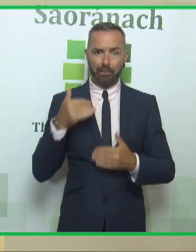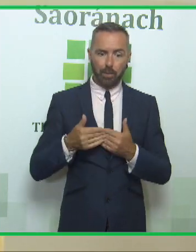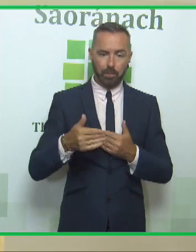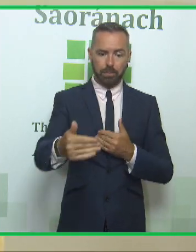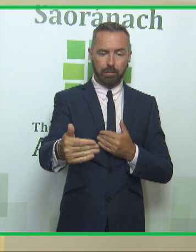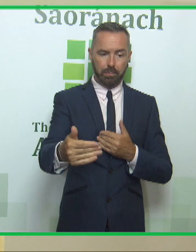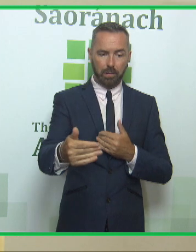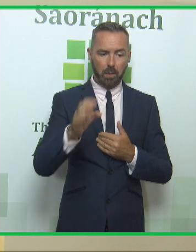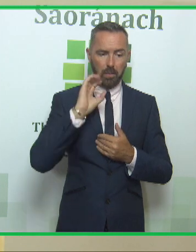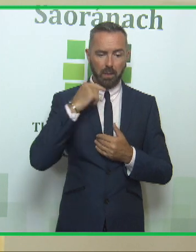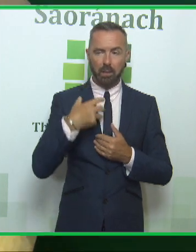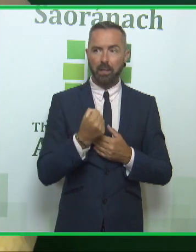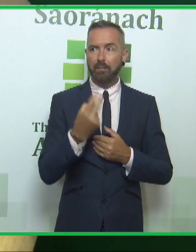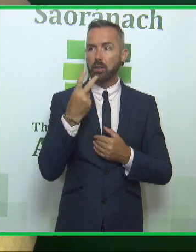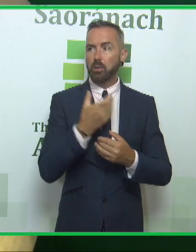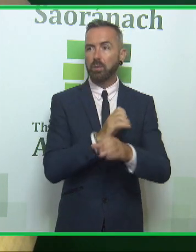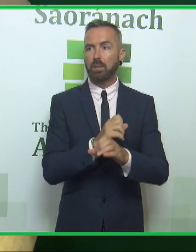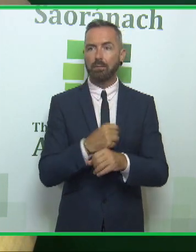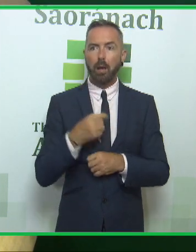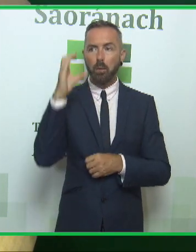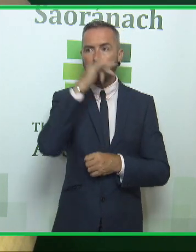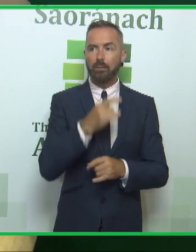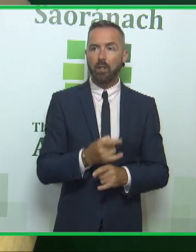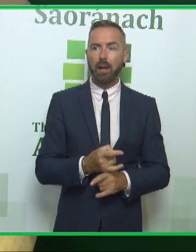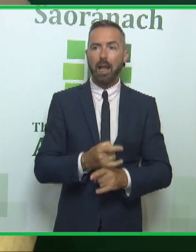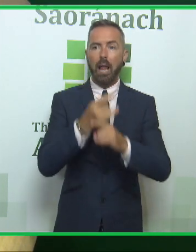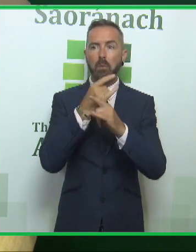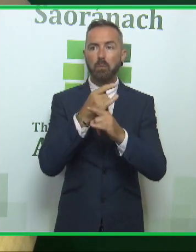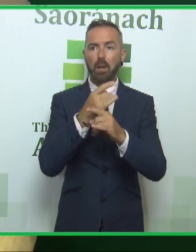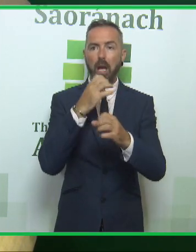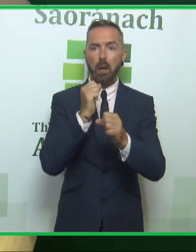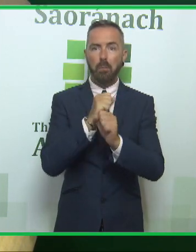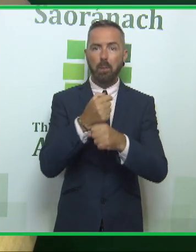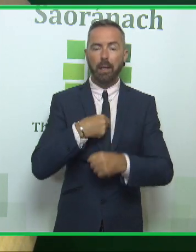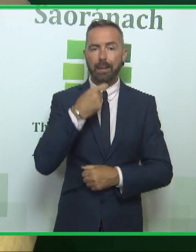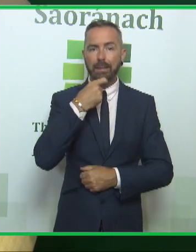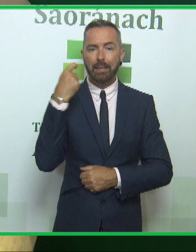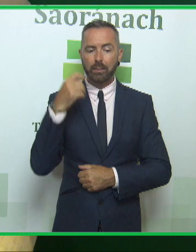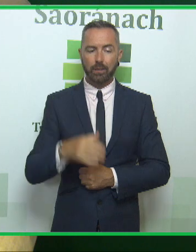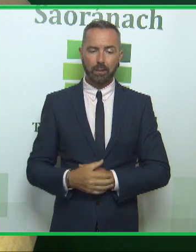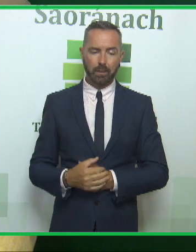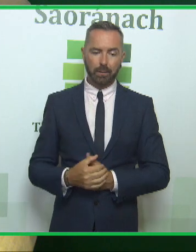children. I was looking for help around my addiction.